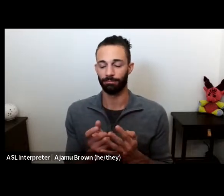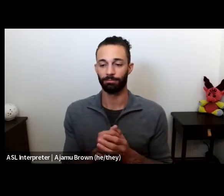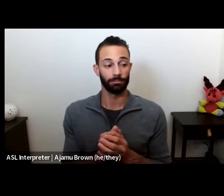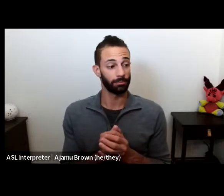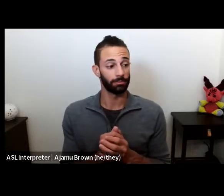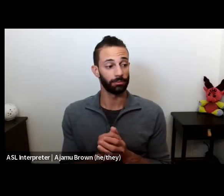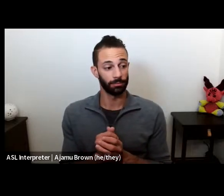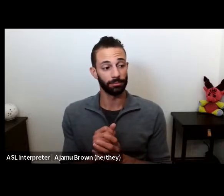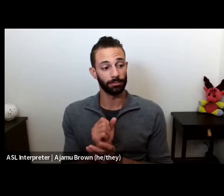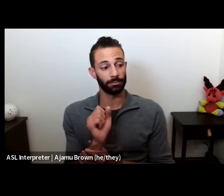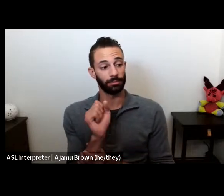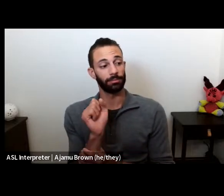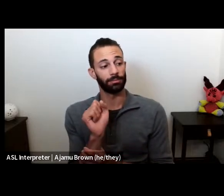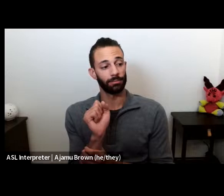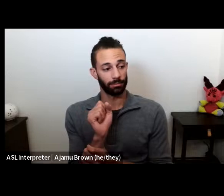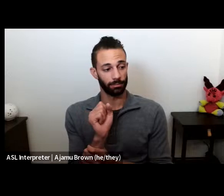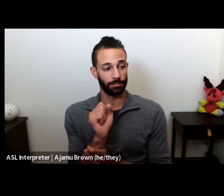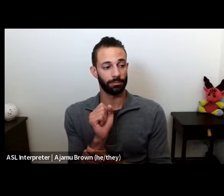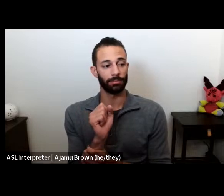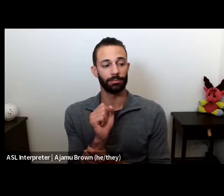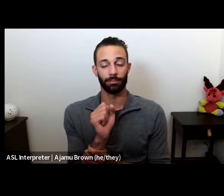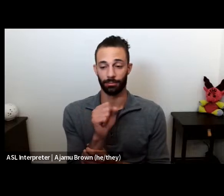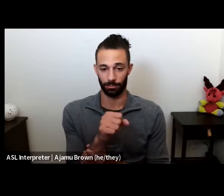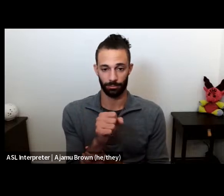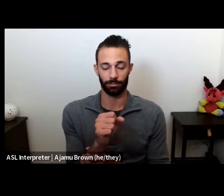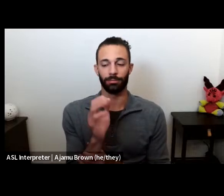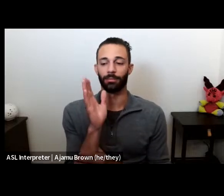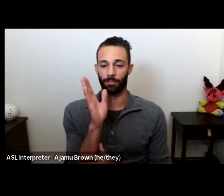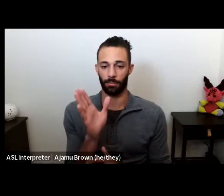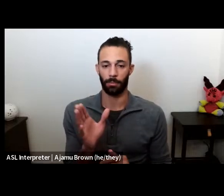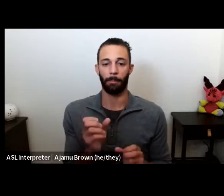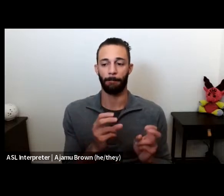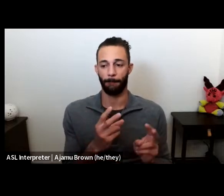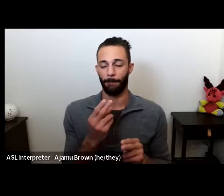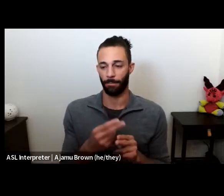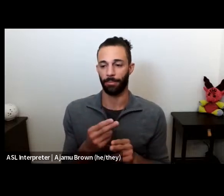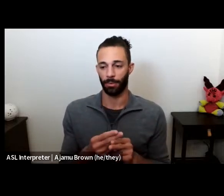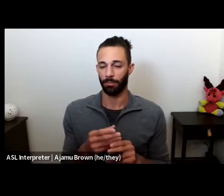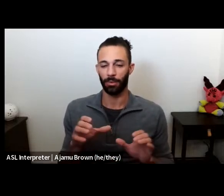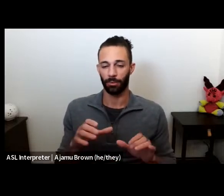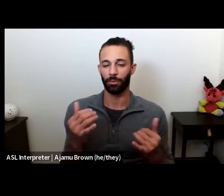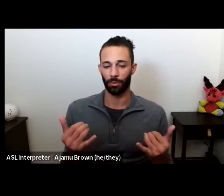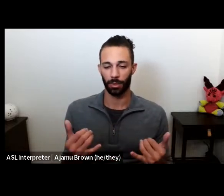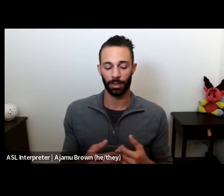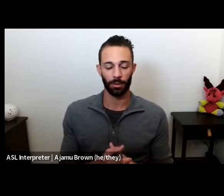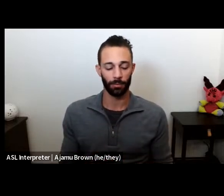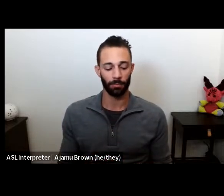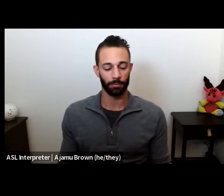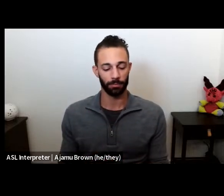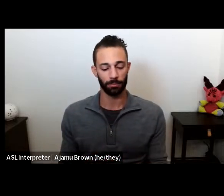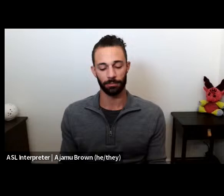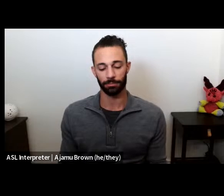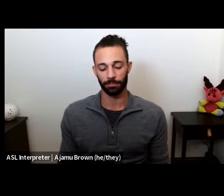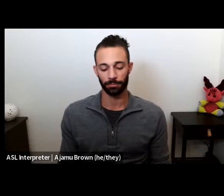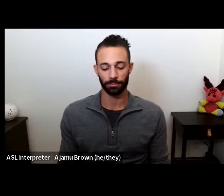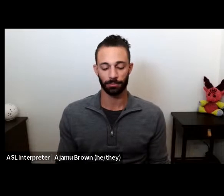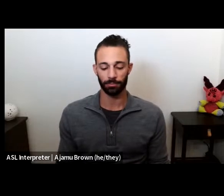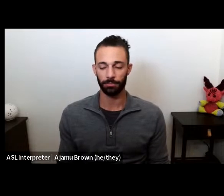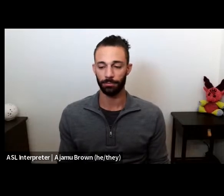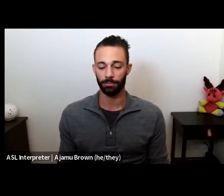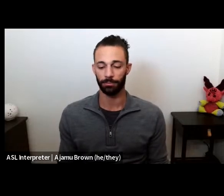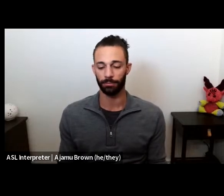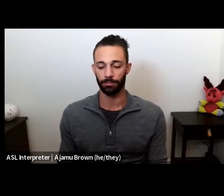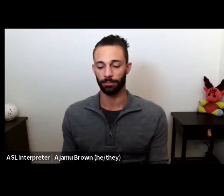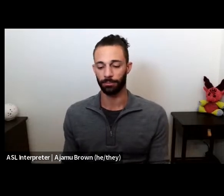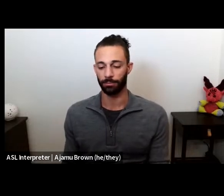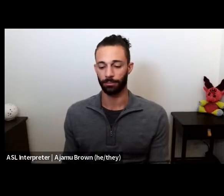Yes, I will put the names in the chat. Here, I can do that right now. So, Aries.